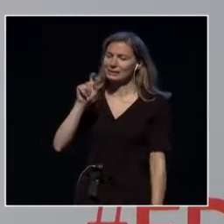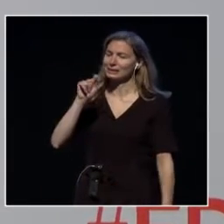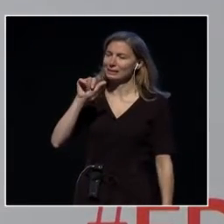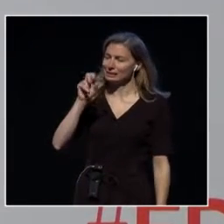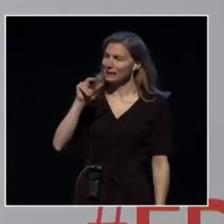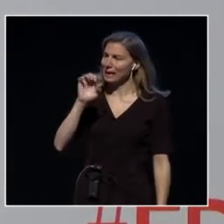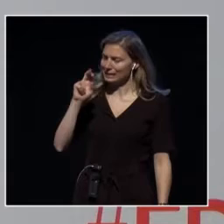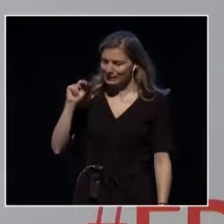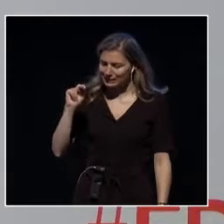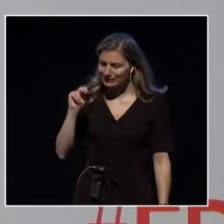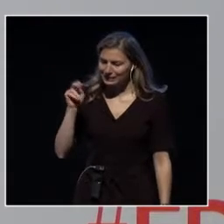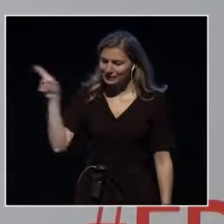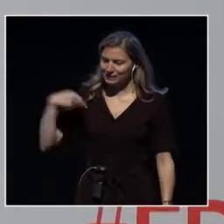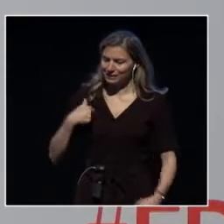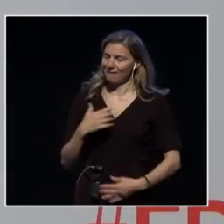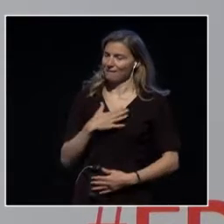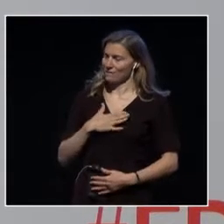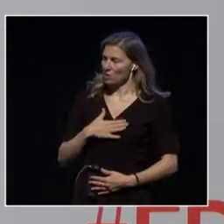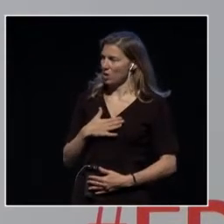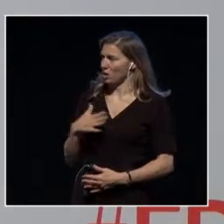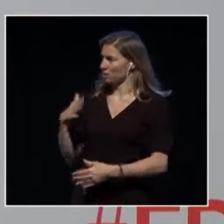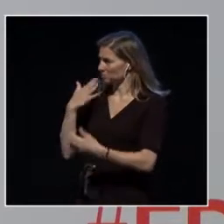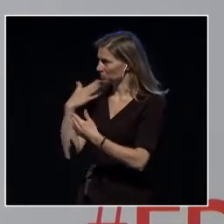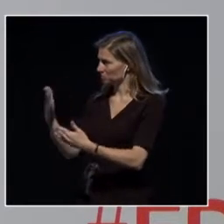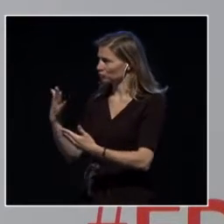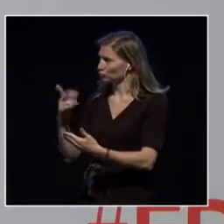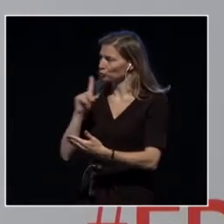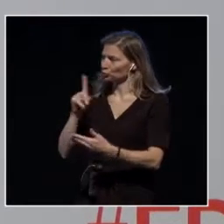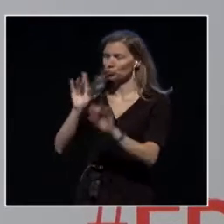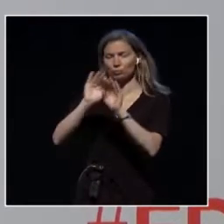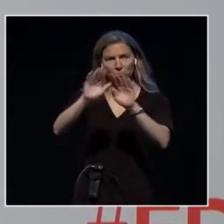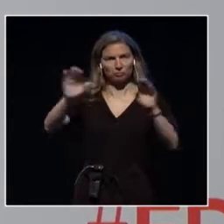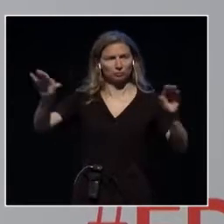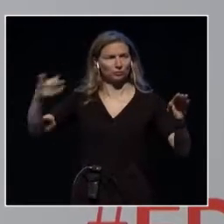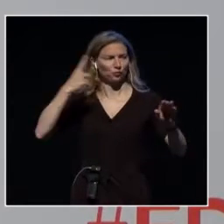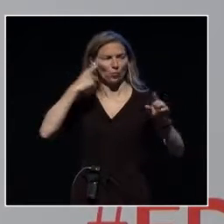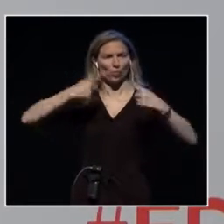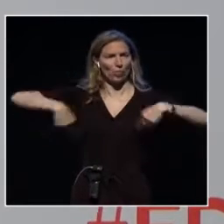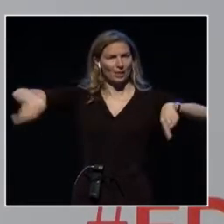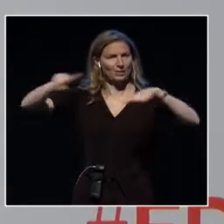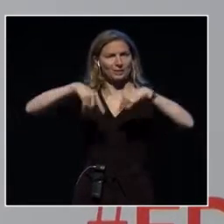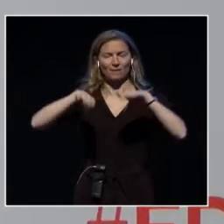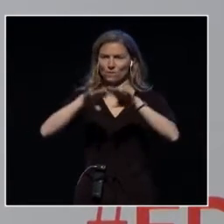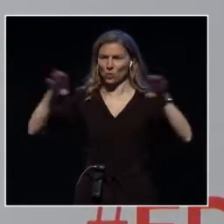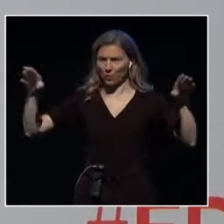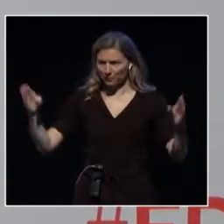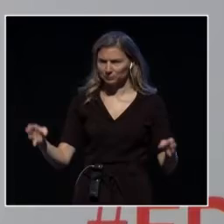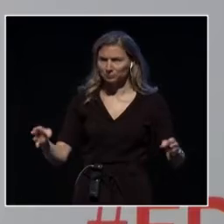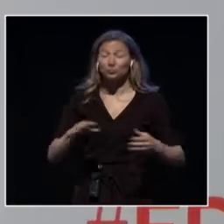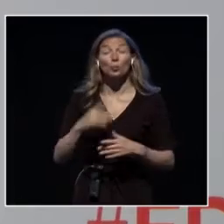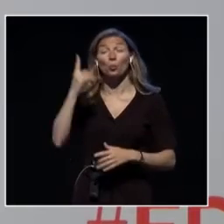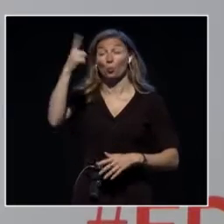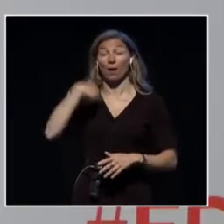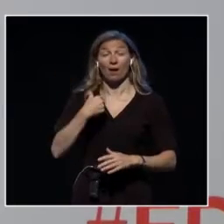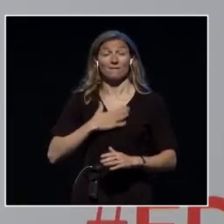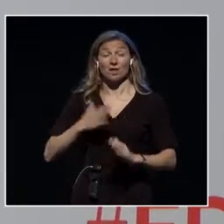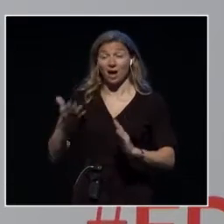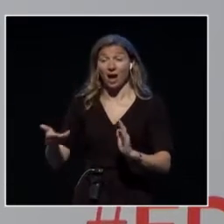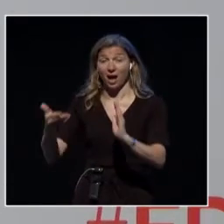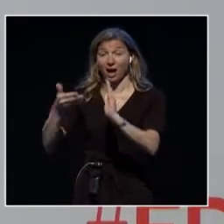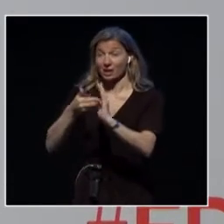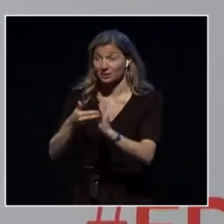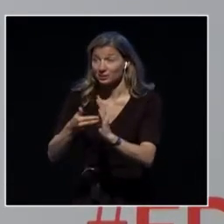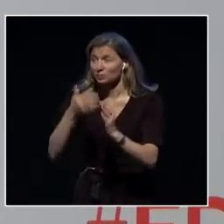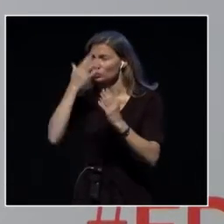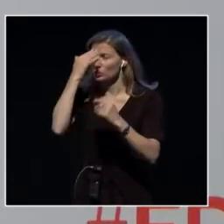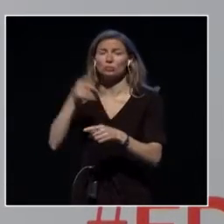in a forum like this. One piece of information I would like to add to what she said you are buying